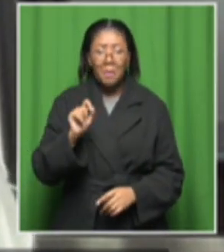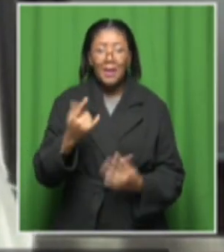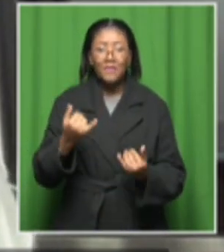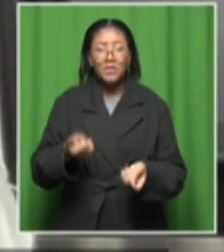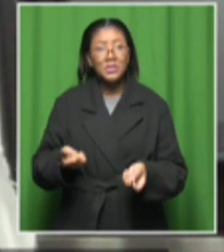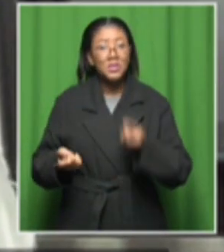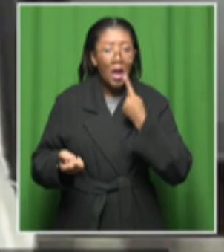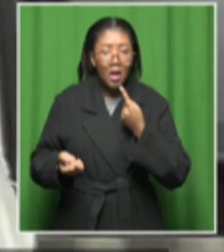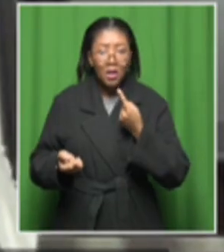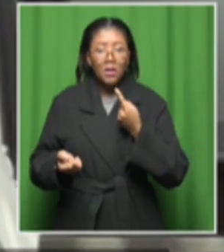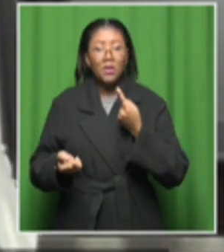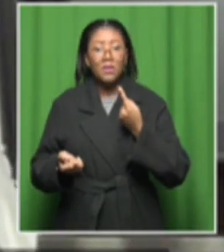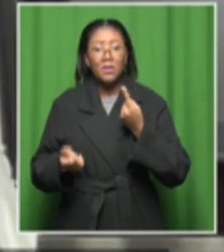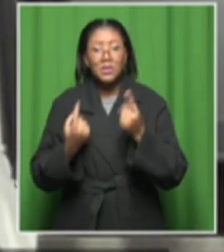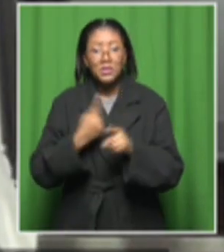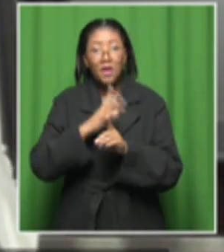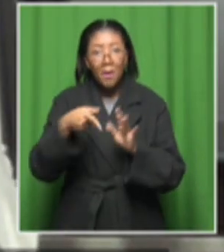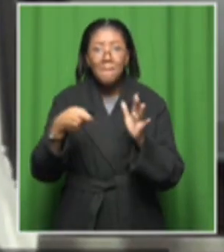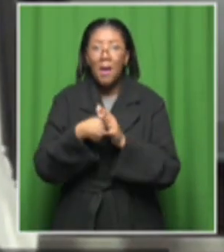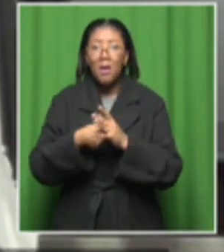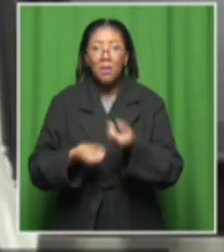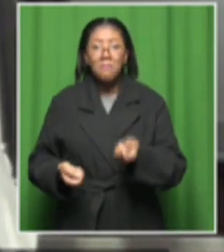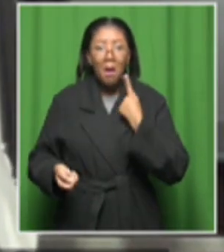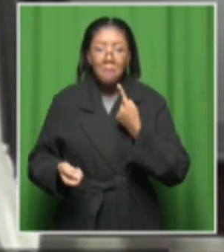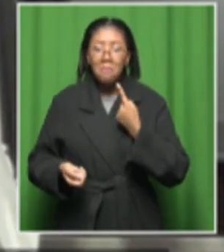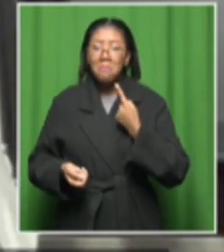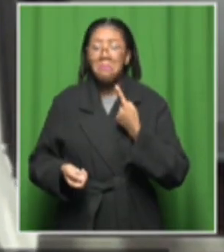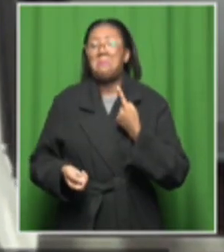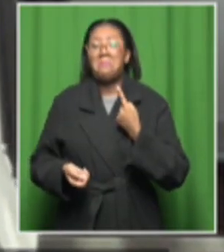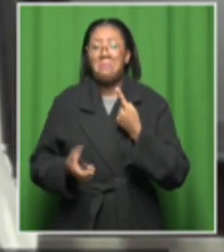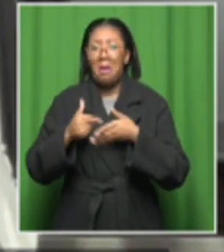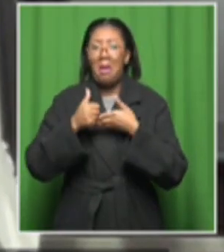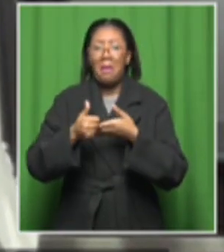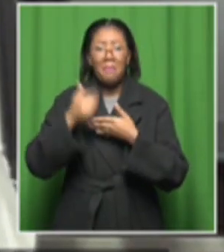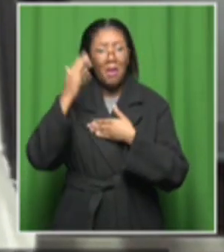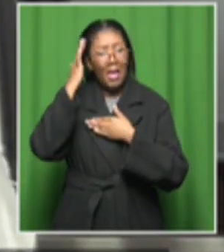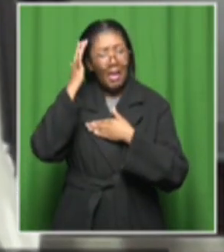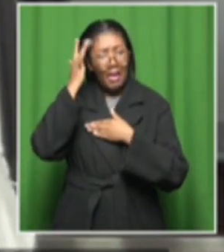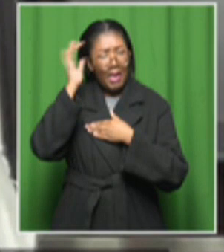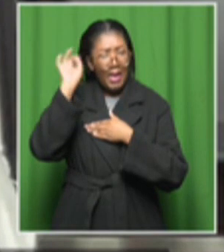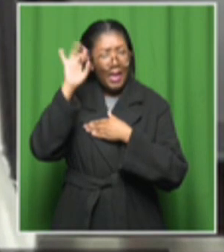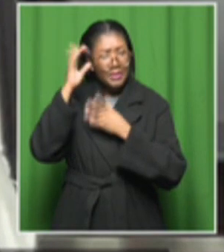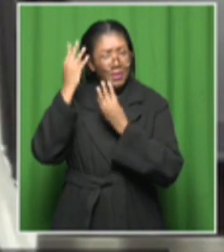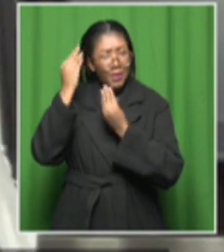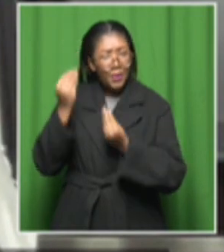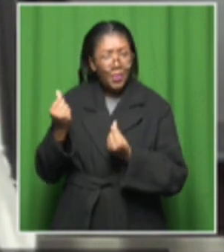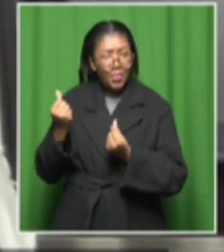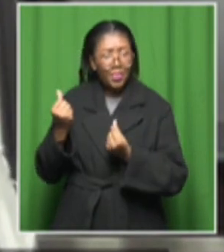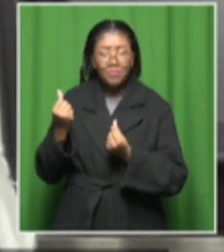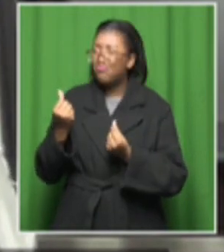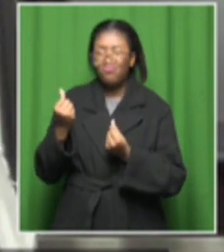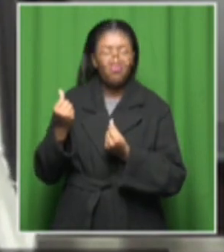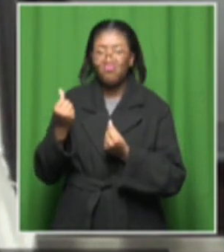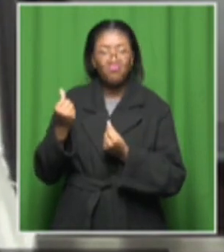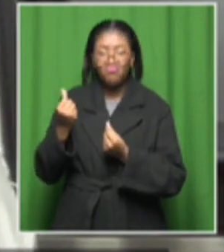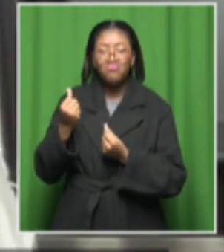Overdosing or buying a lot of medication from over the counter at the pharmacist can, instead of helping, can actually exacerbate